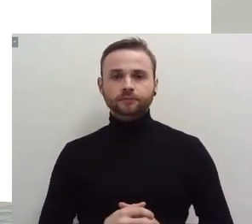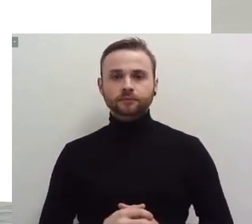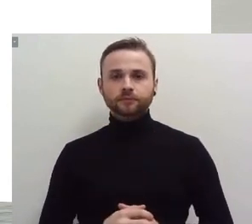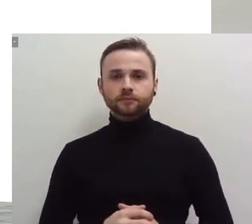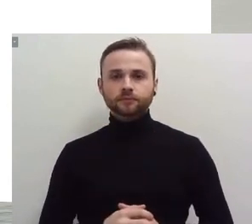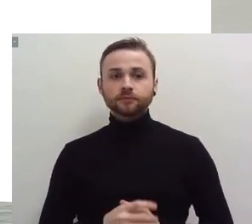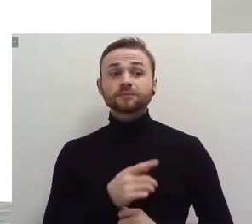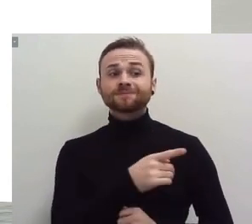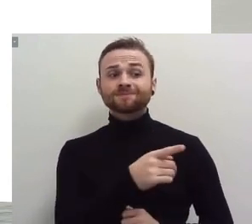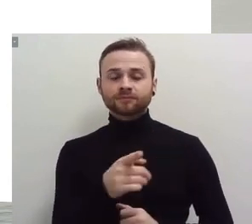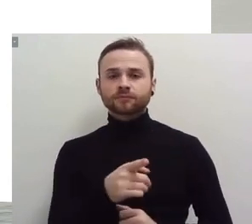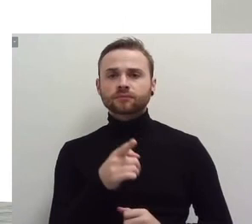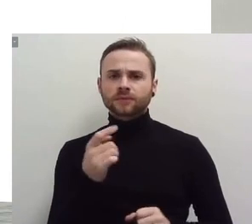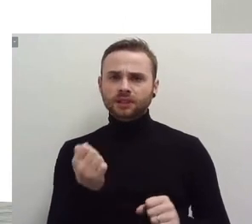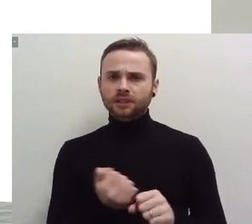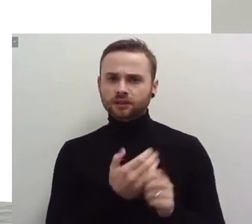changes and things.